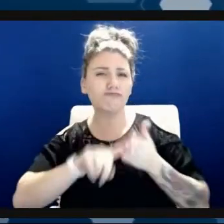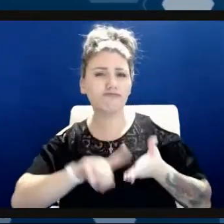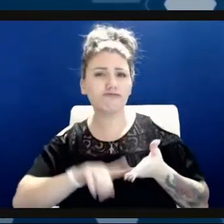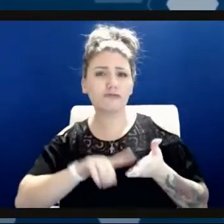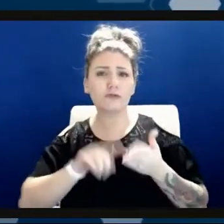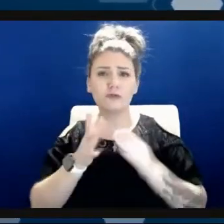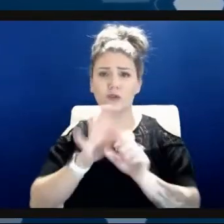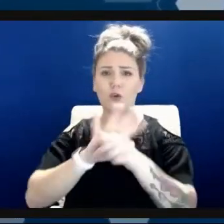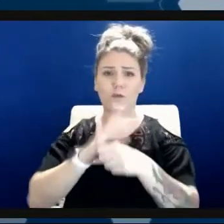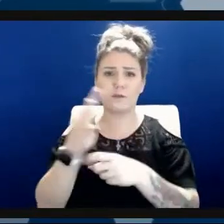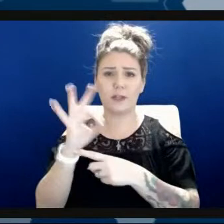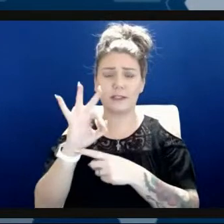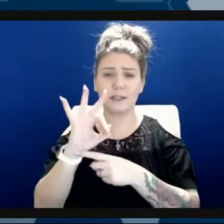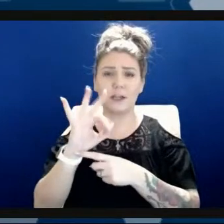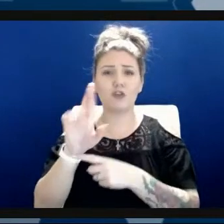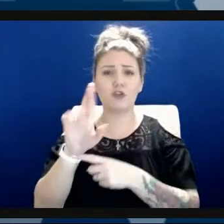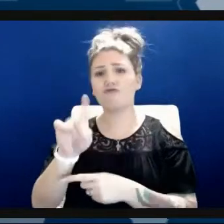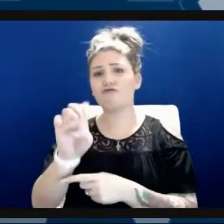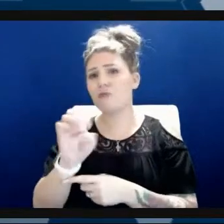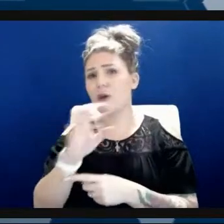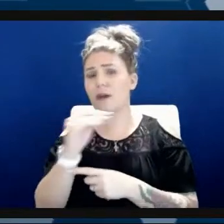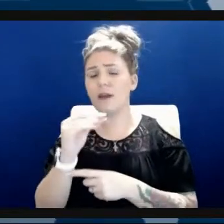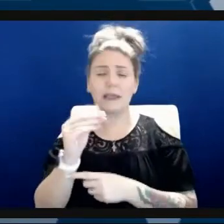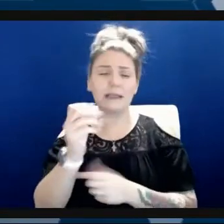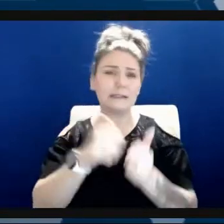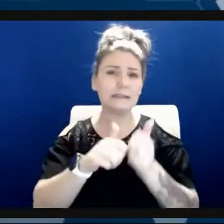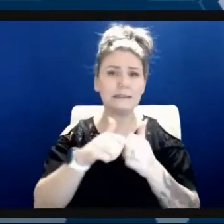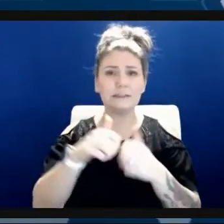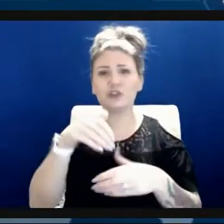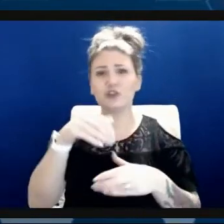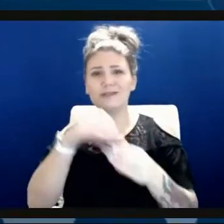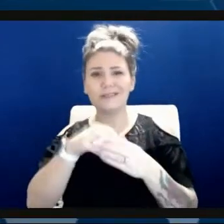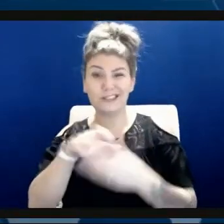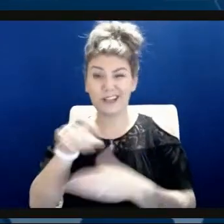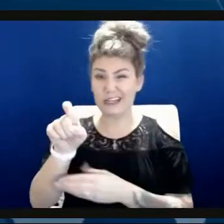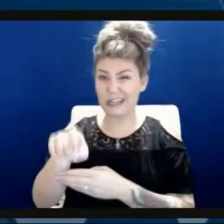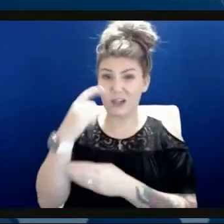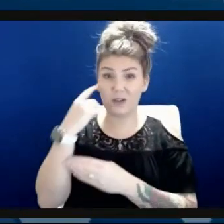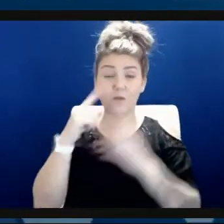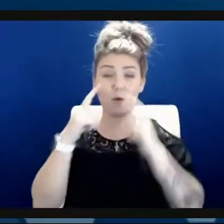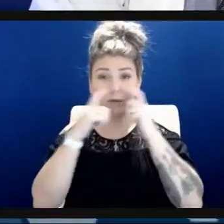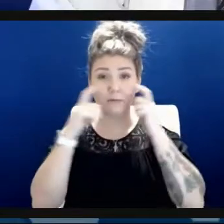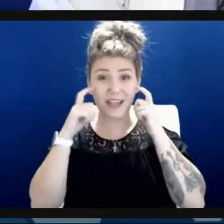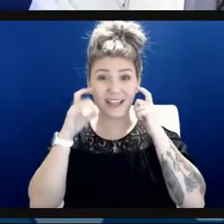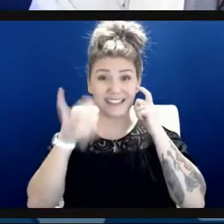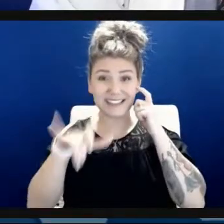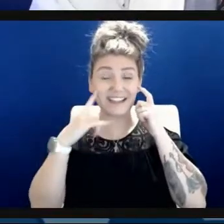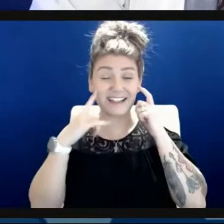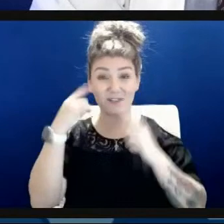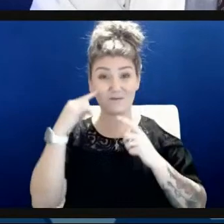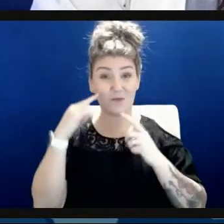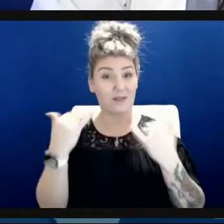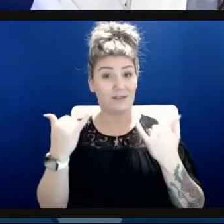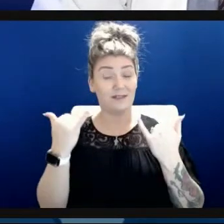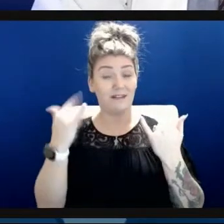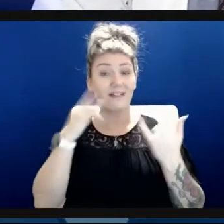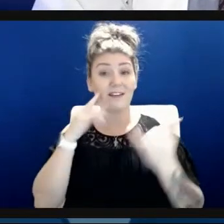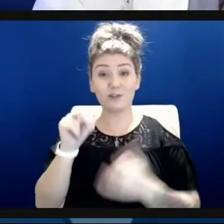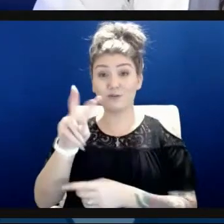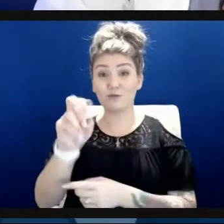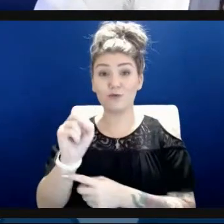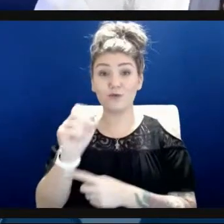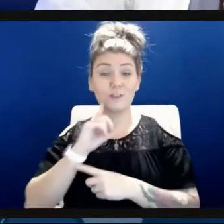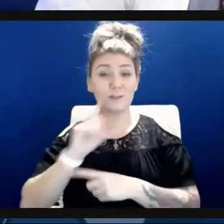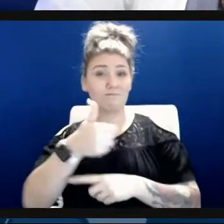in each community to determine the need for masking. That will do it for today's headlines. Dr. Stites, I'll send it to you, but first, just curious